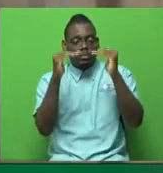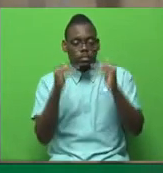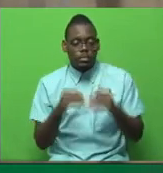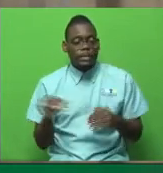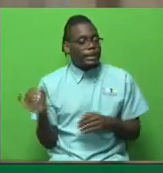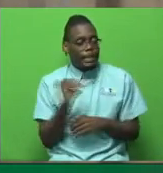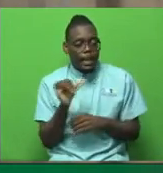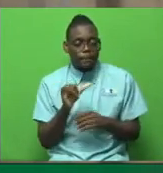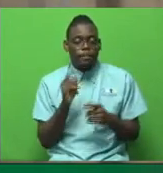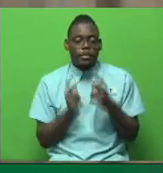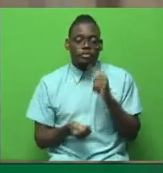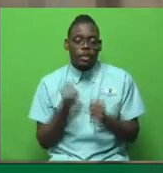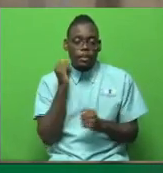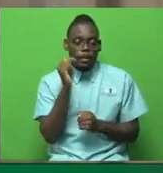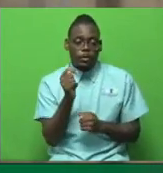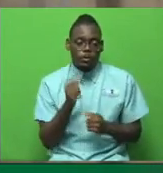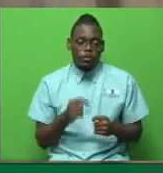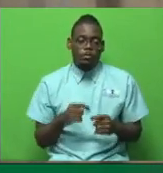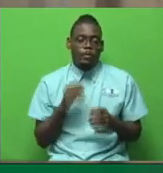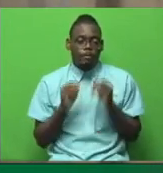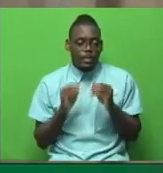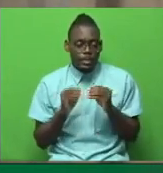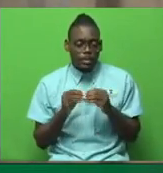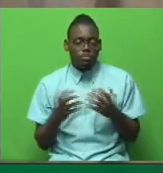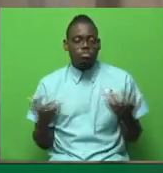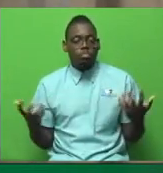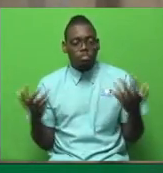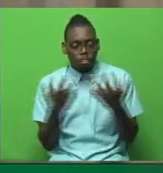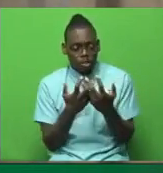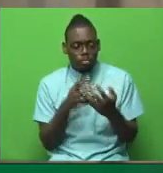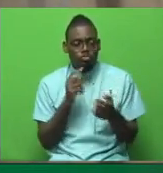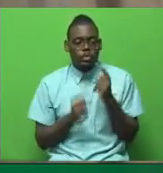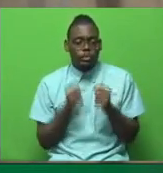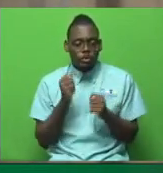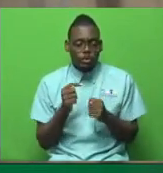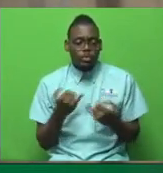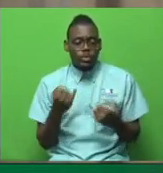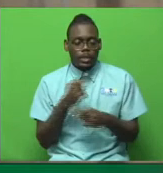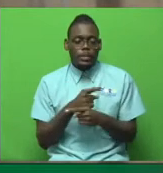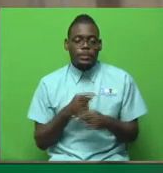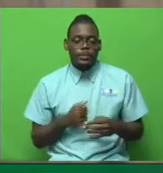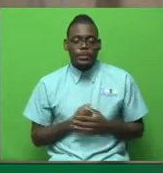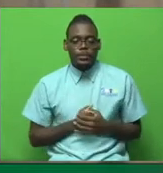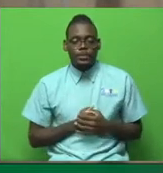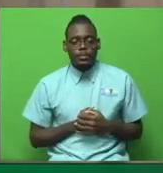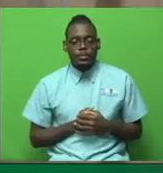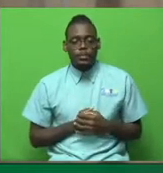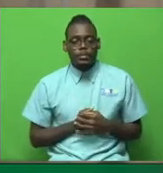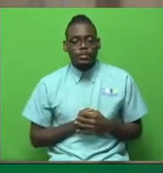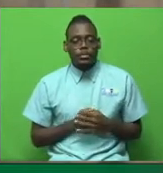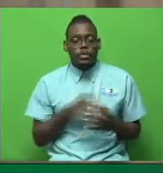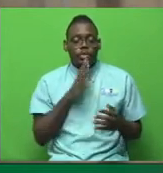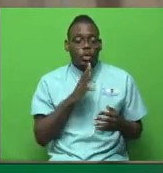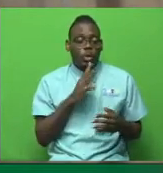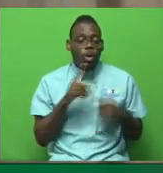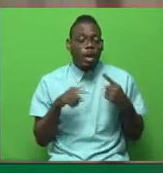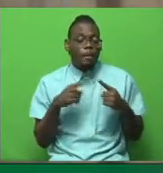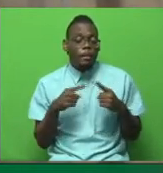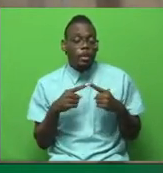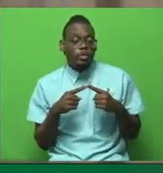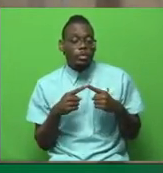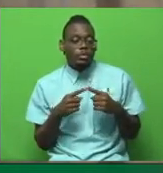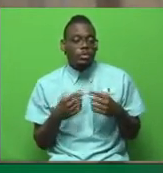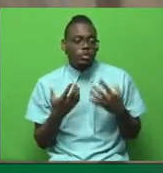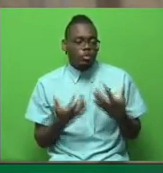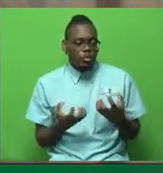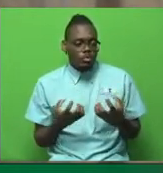Trinidad and Tobago society today if you are talking on one hand about the hope for an aspirational Society